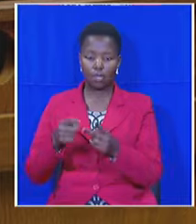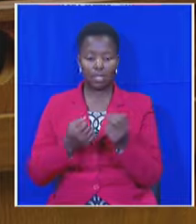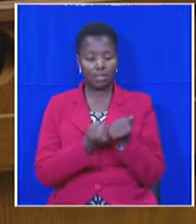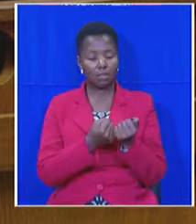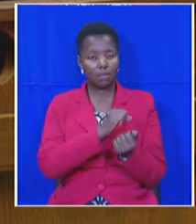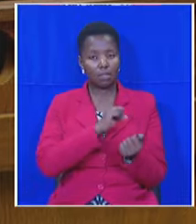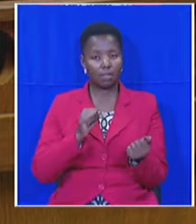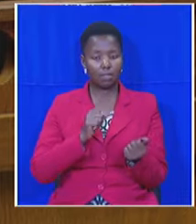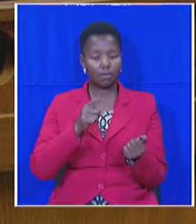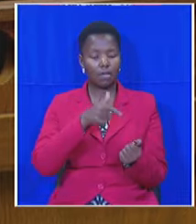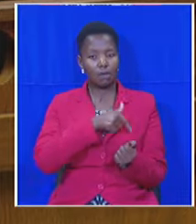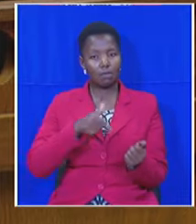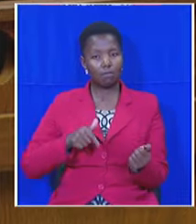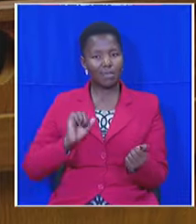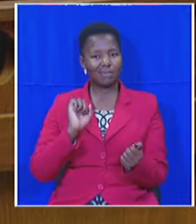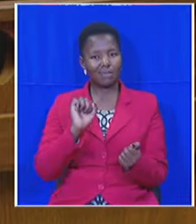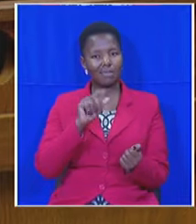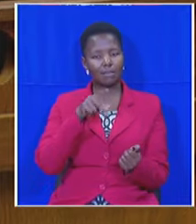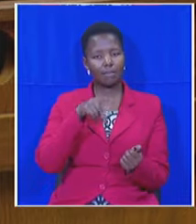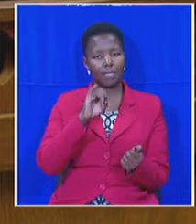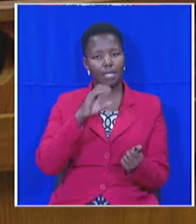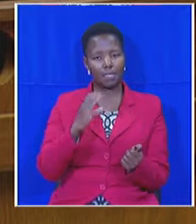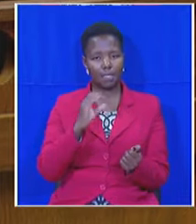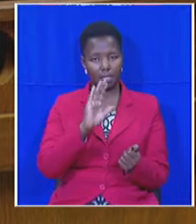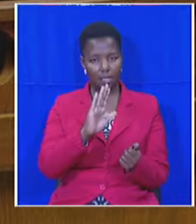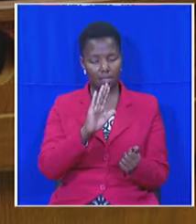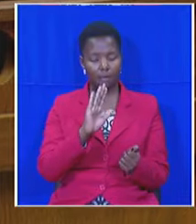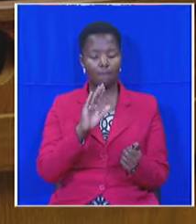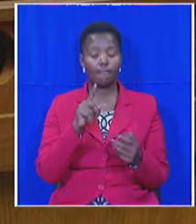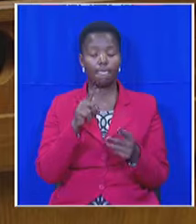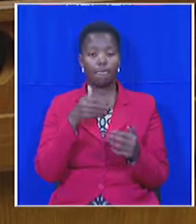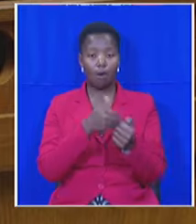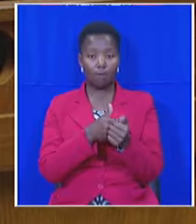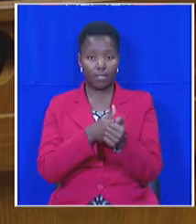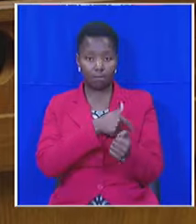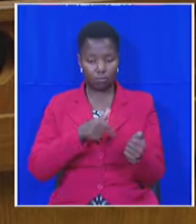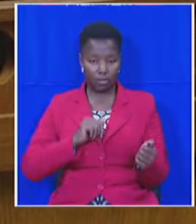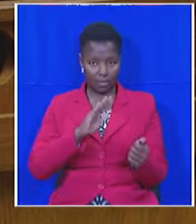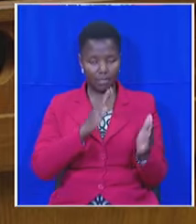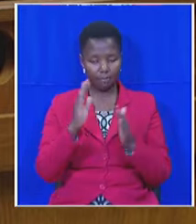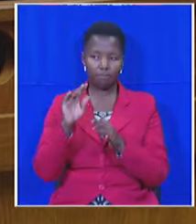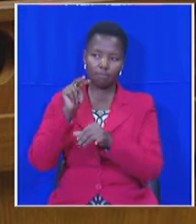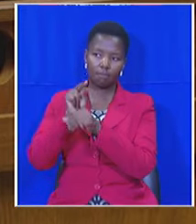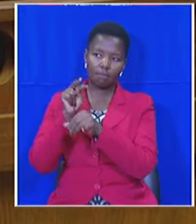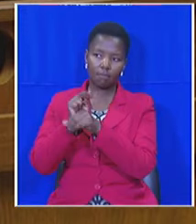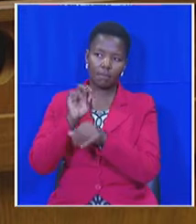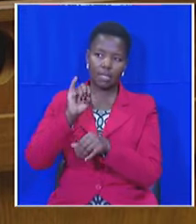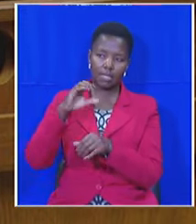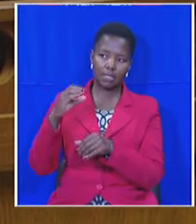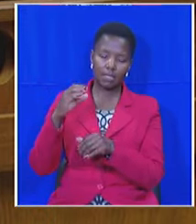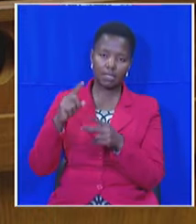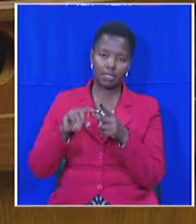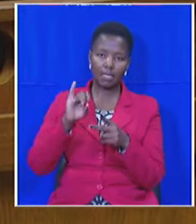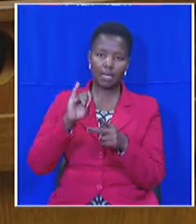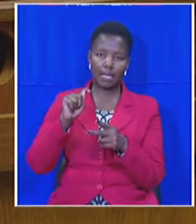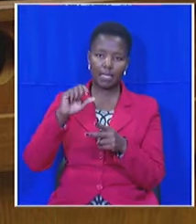the Presidential Infrastructure Coordinating Commission should go to the Presidency, and its oversight functions of the IDC, ITAC,